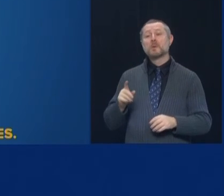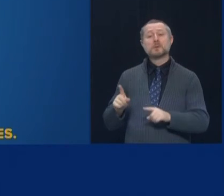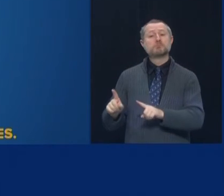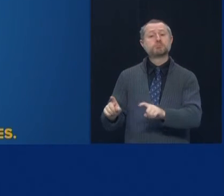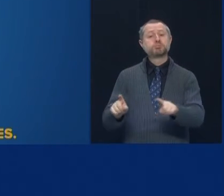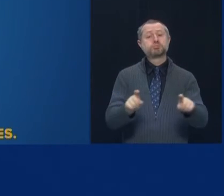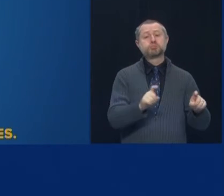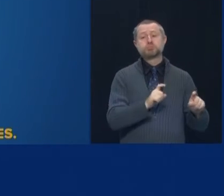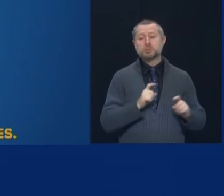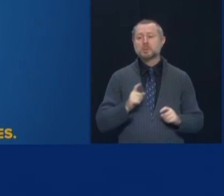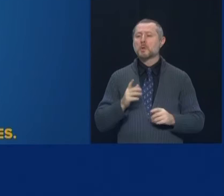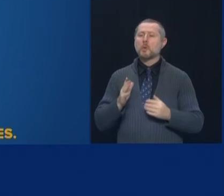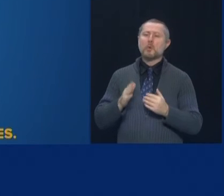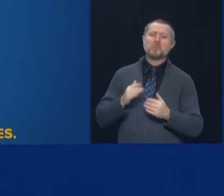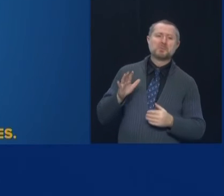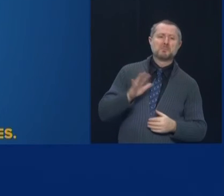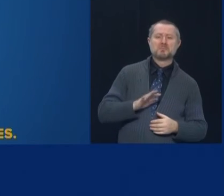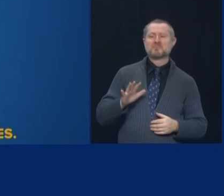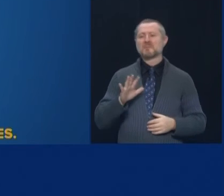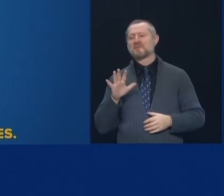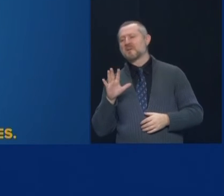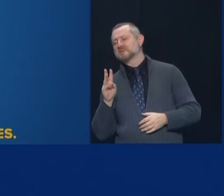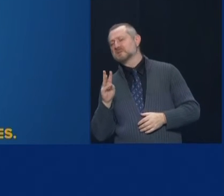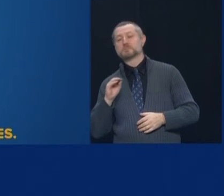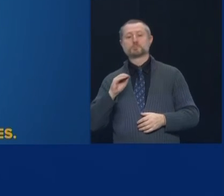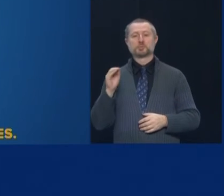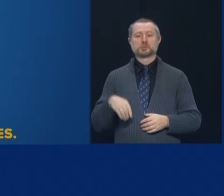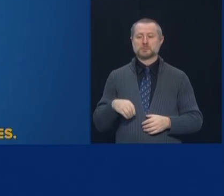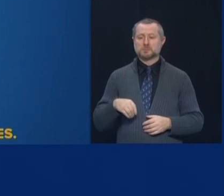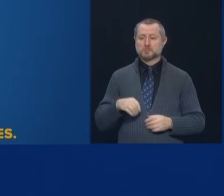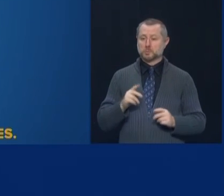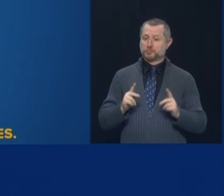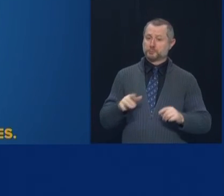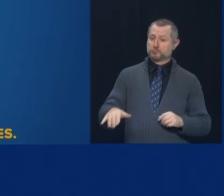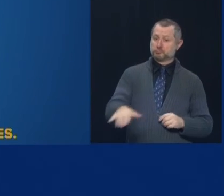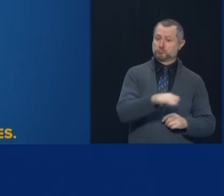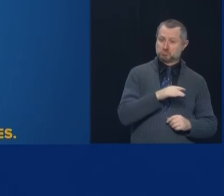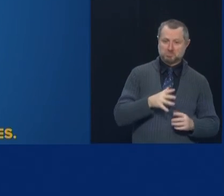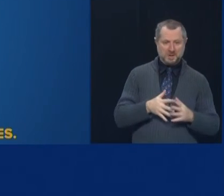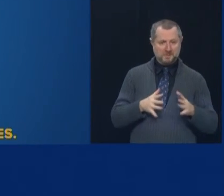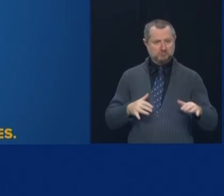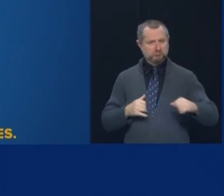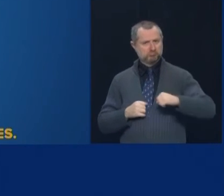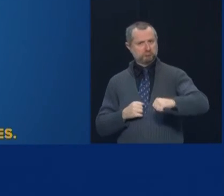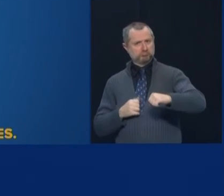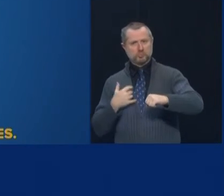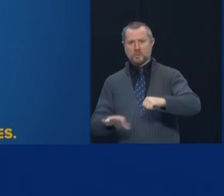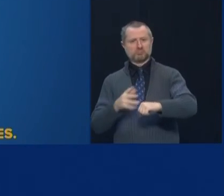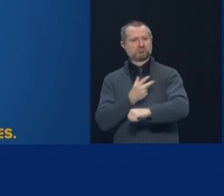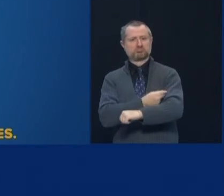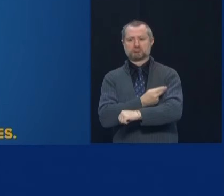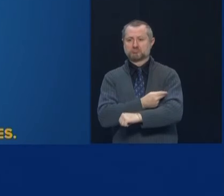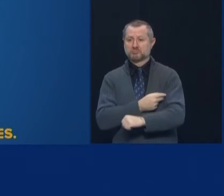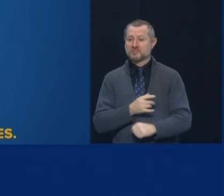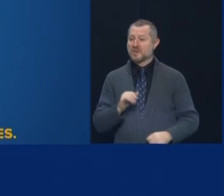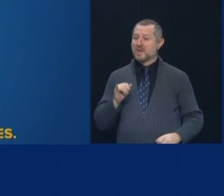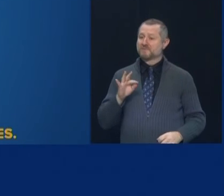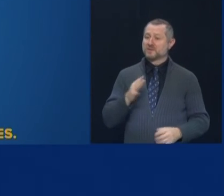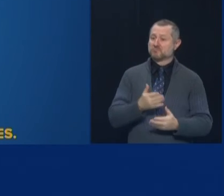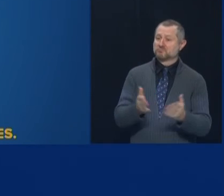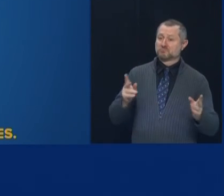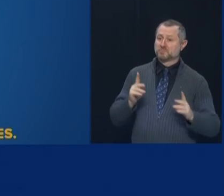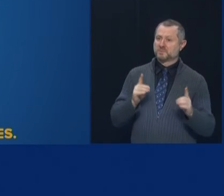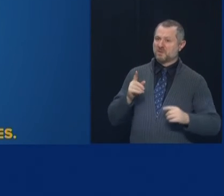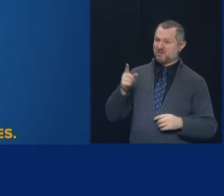vaccine. That is very, very troubling. Because if people think the vaccine approval process was